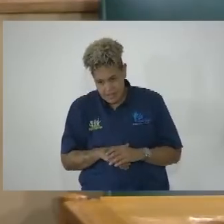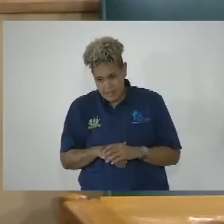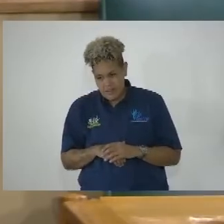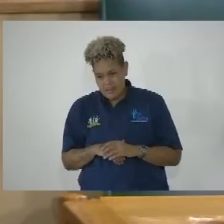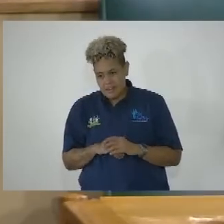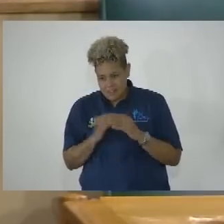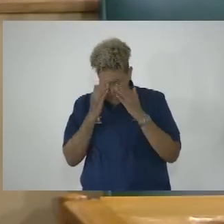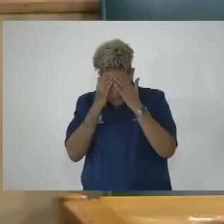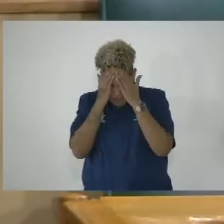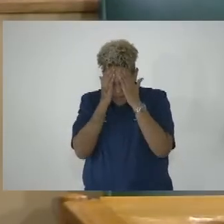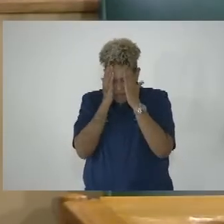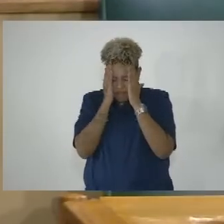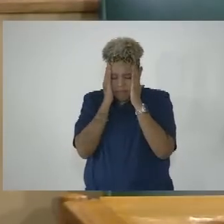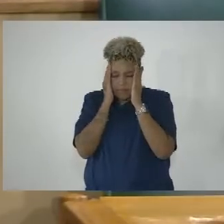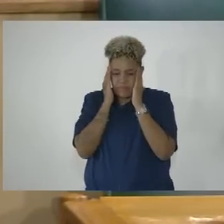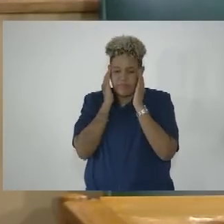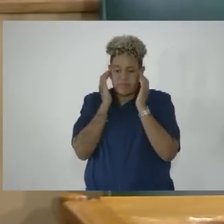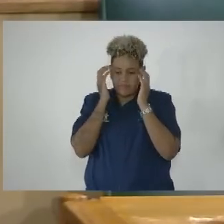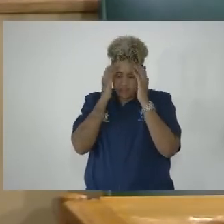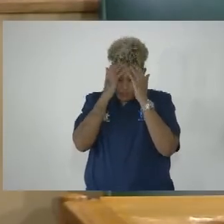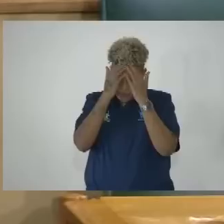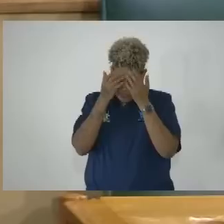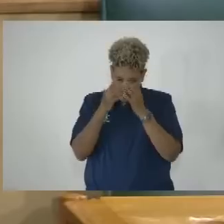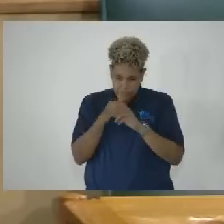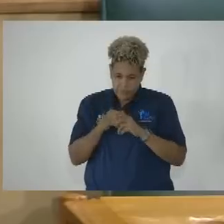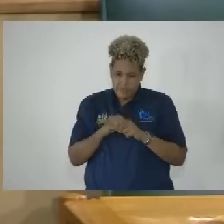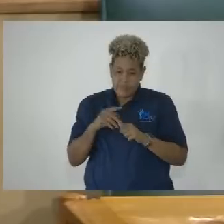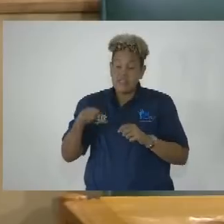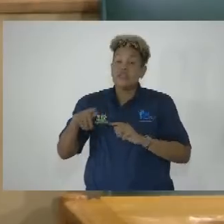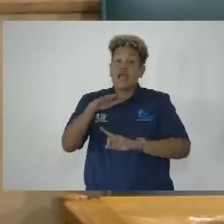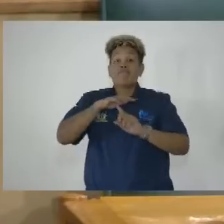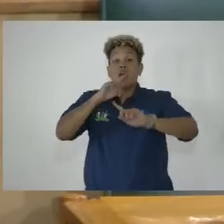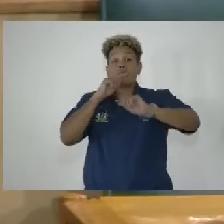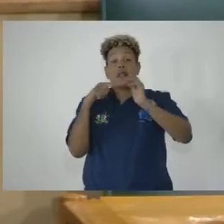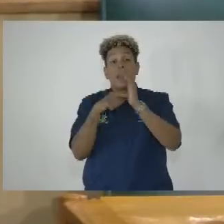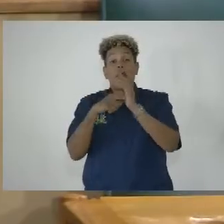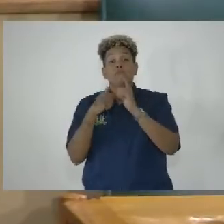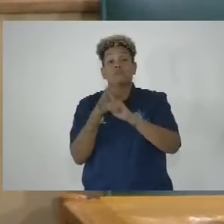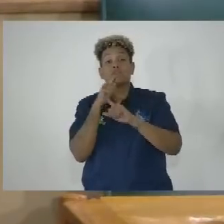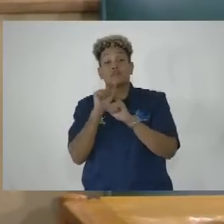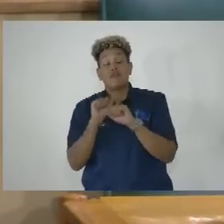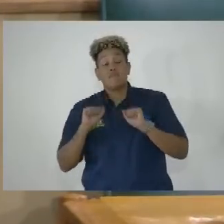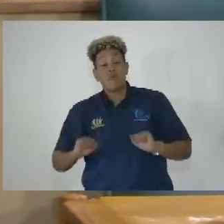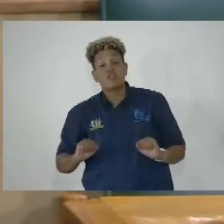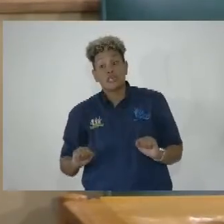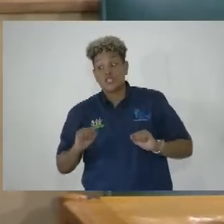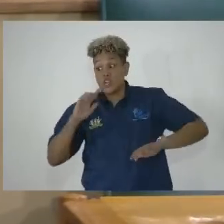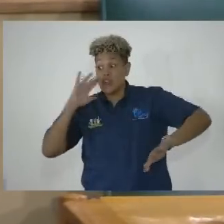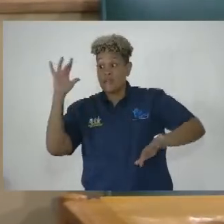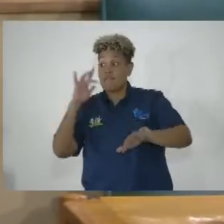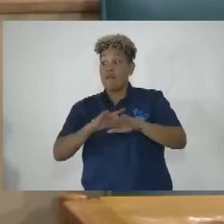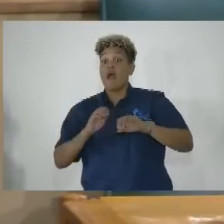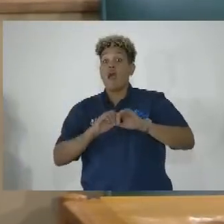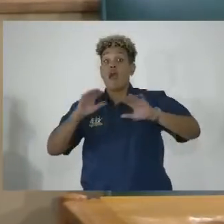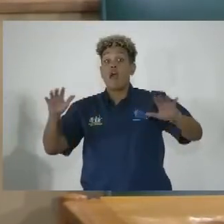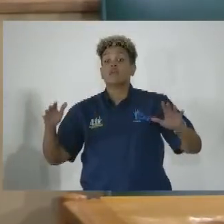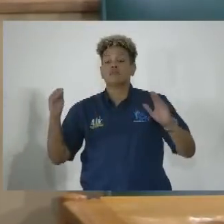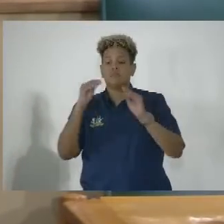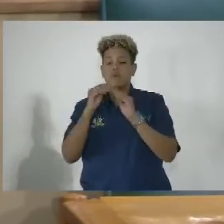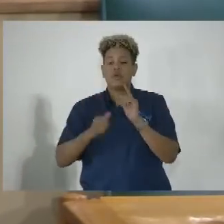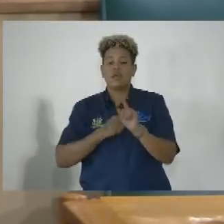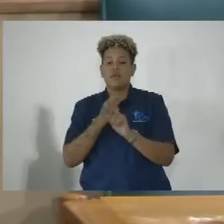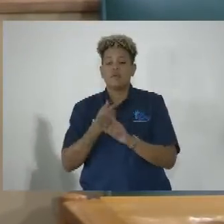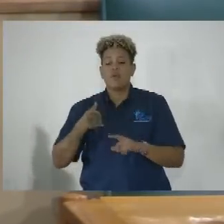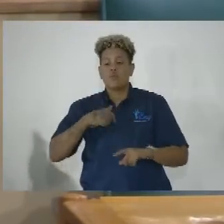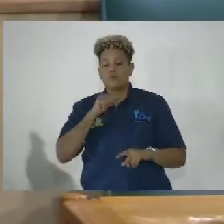It's a good term. These environmental liabilities are potentially far greater and will be